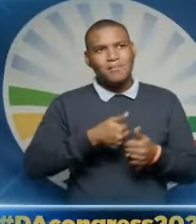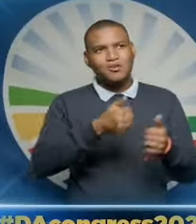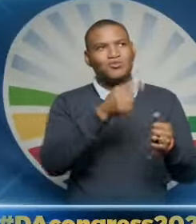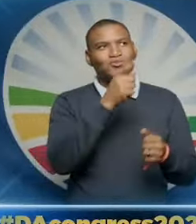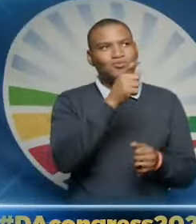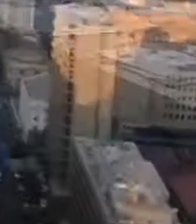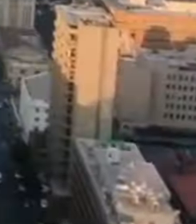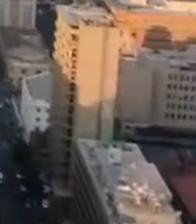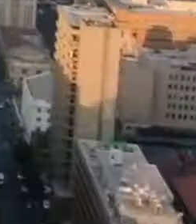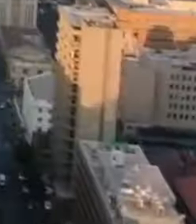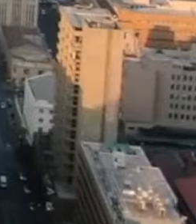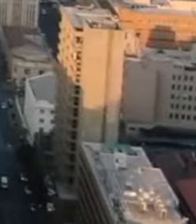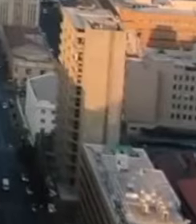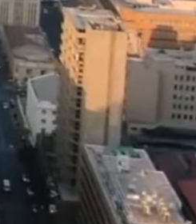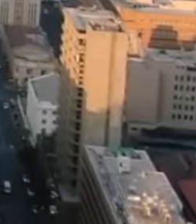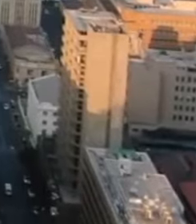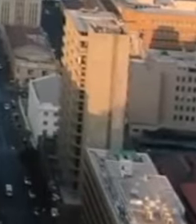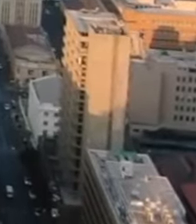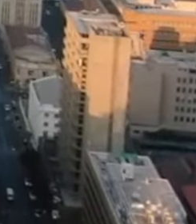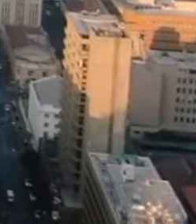studio.